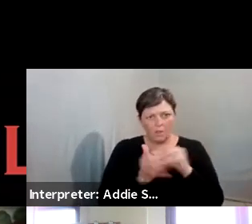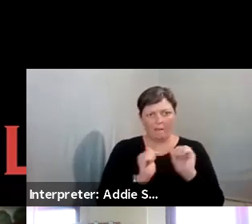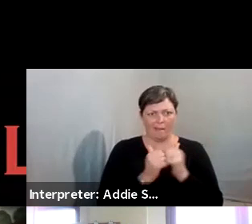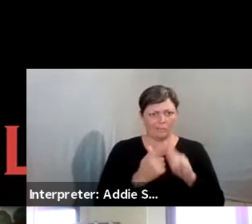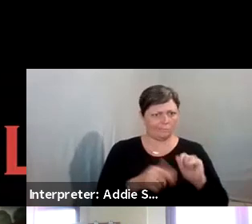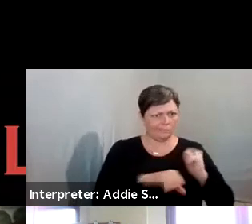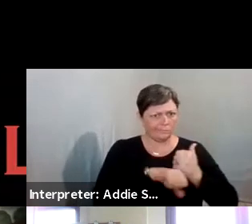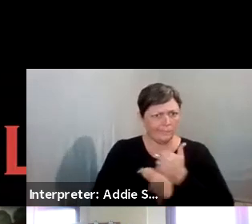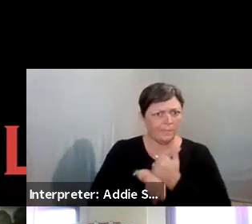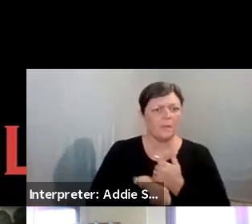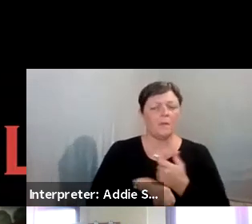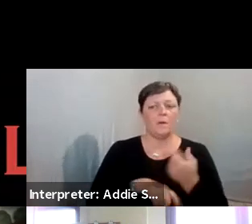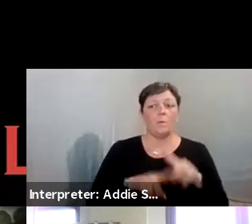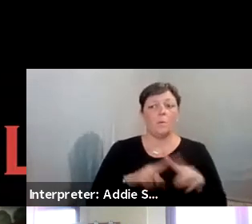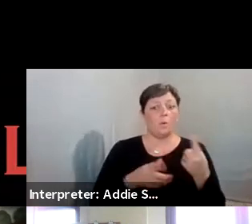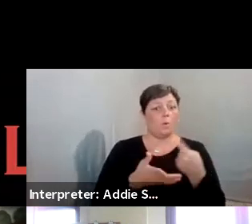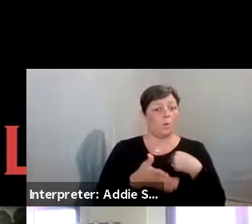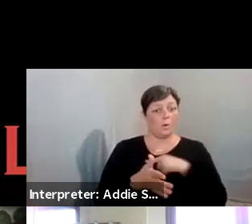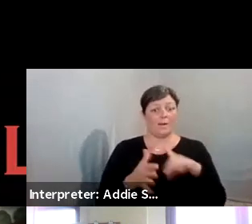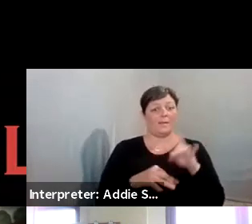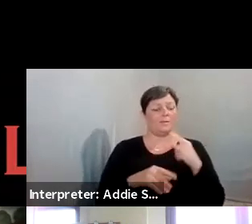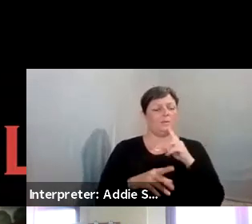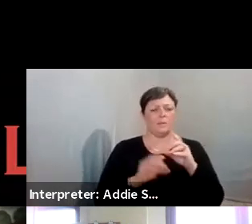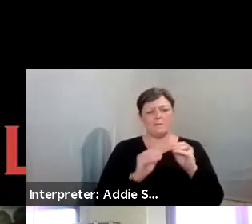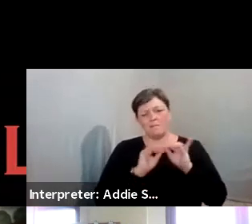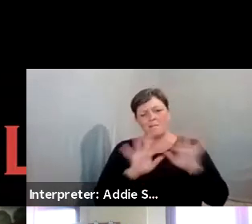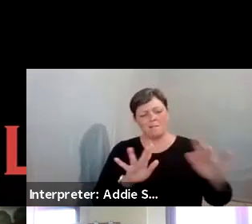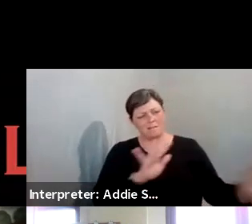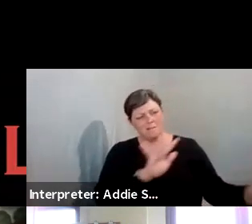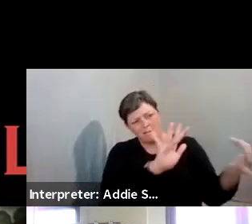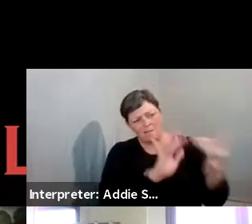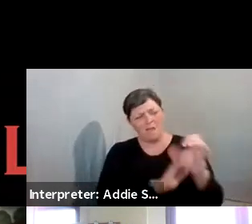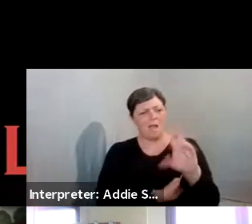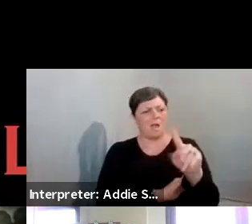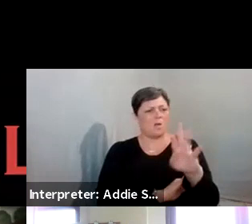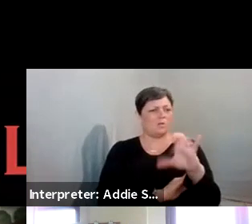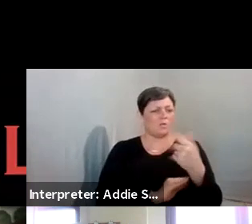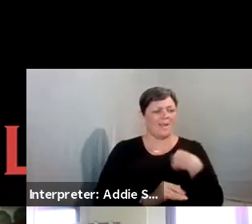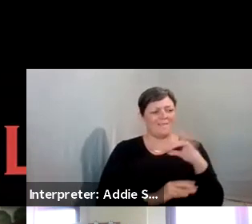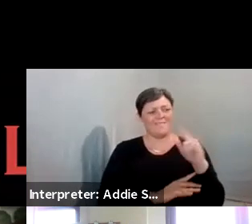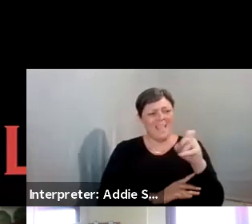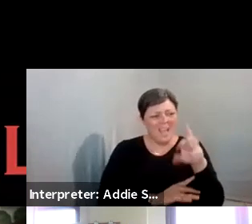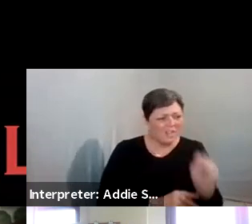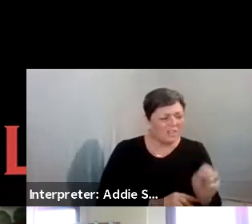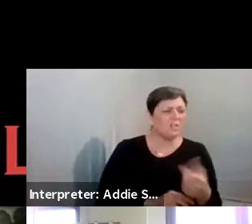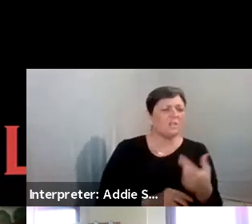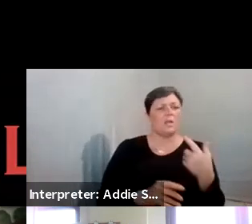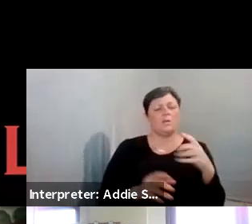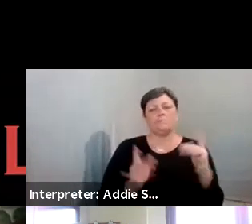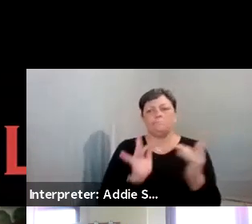But what we found, we did extensive outreach, we had flyers and we connected with all the